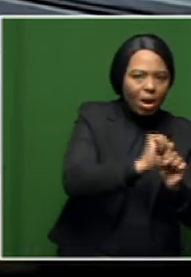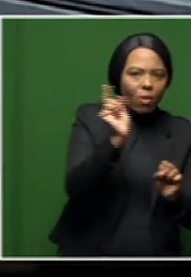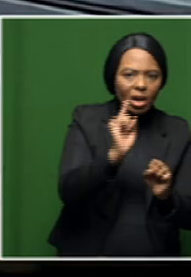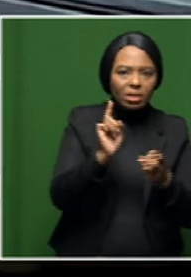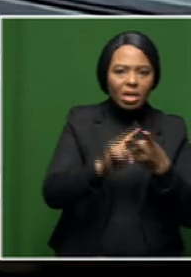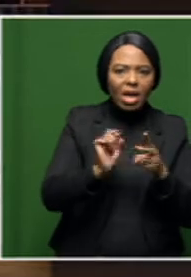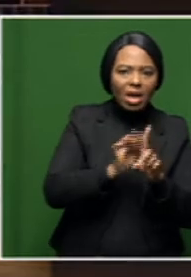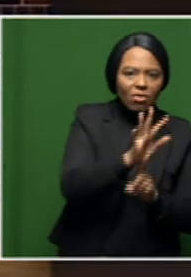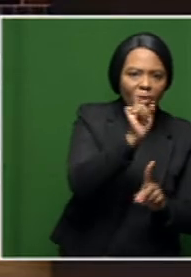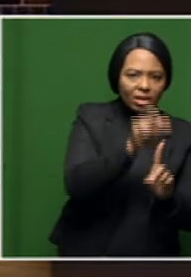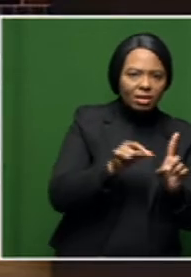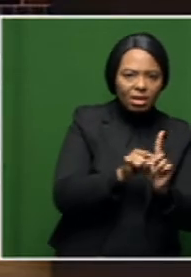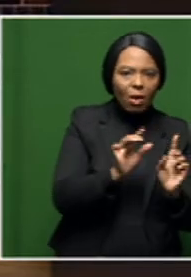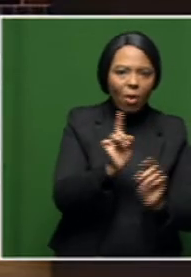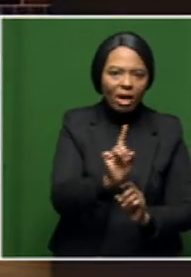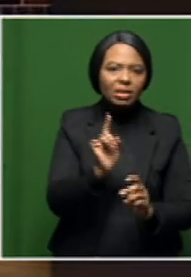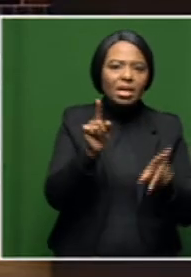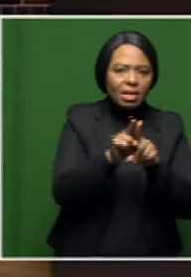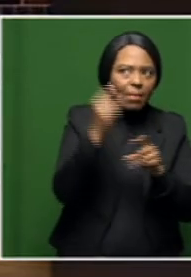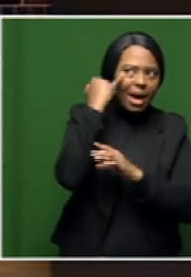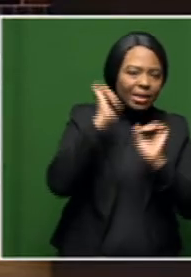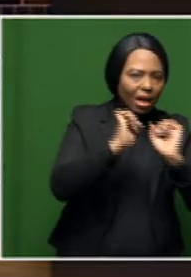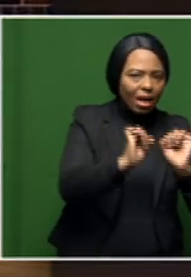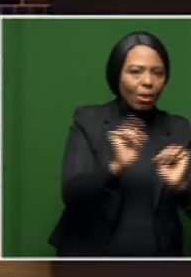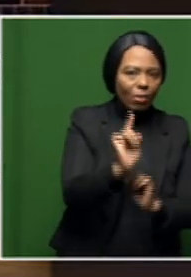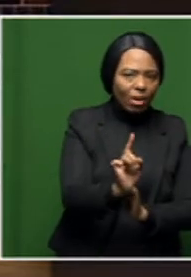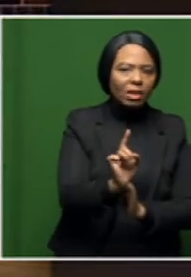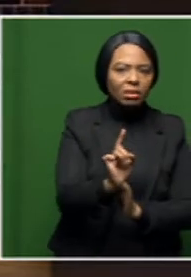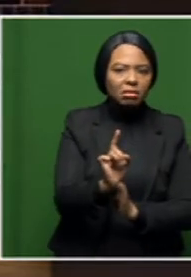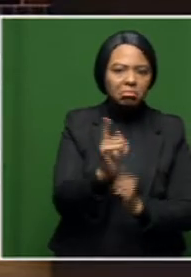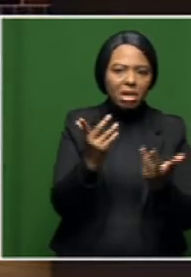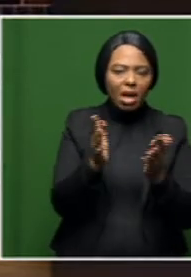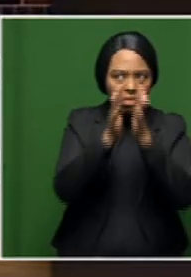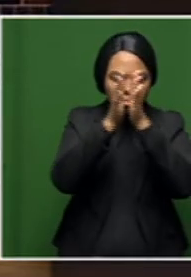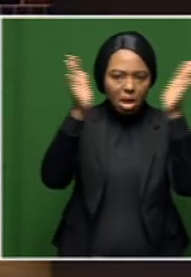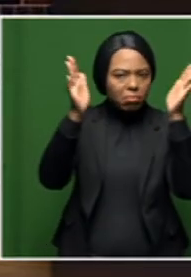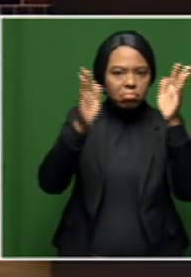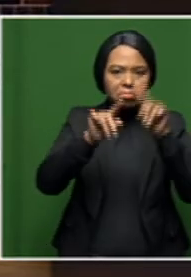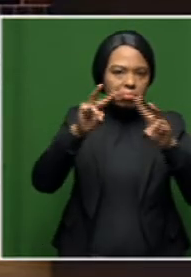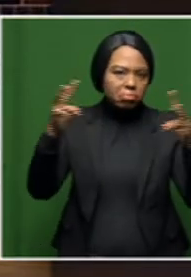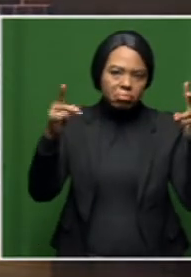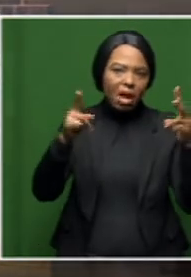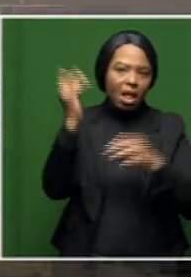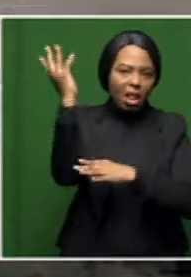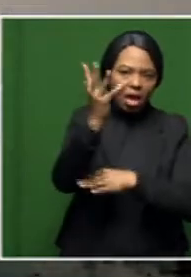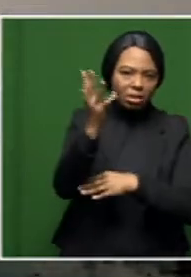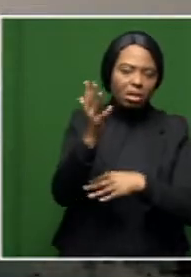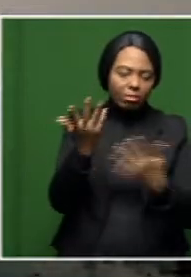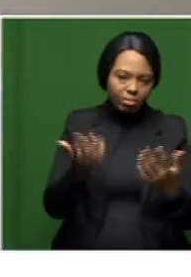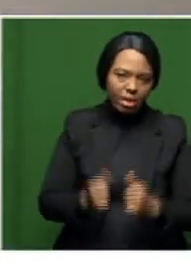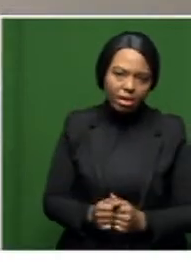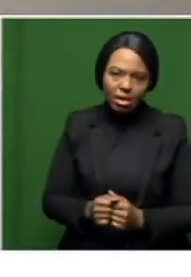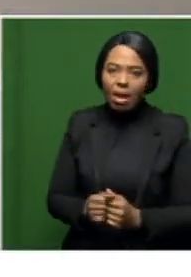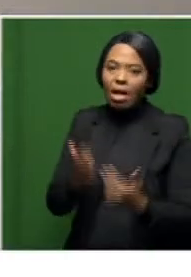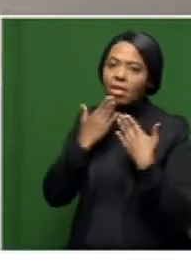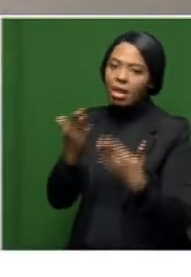what influenced her, the kind of ideas that came through. Really dynamic lecture. All right, Clive, great chatting to you. Thank you so